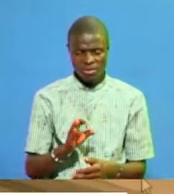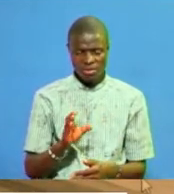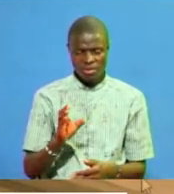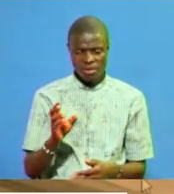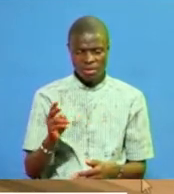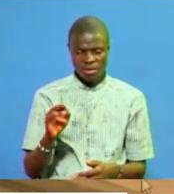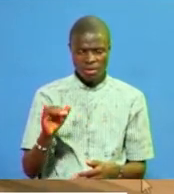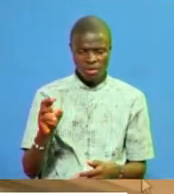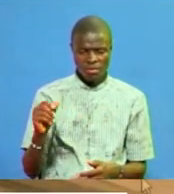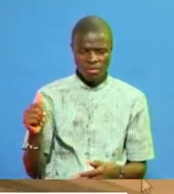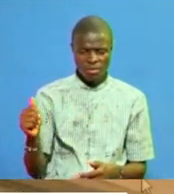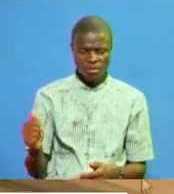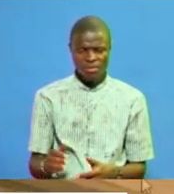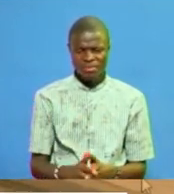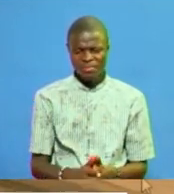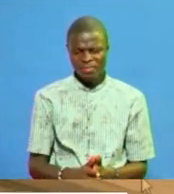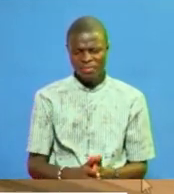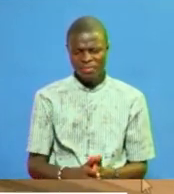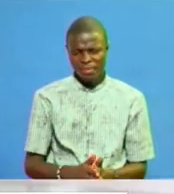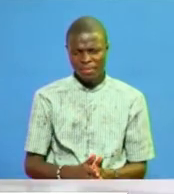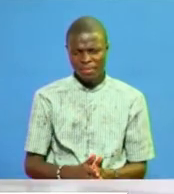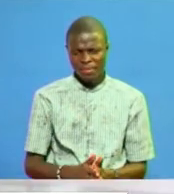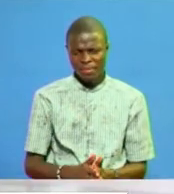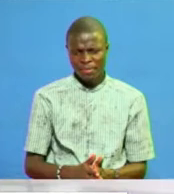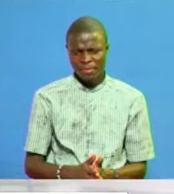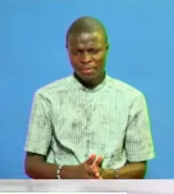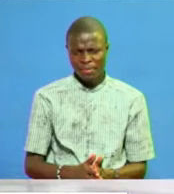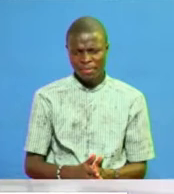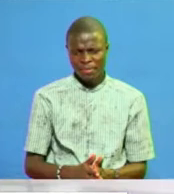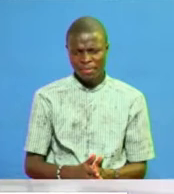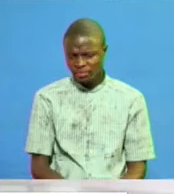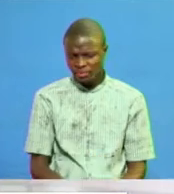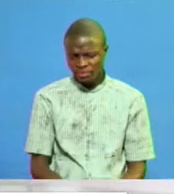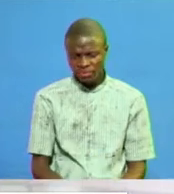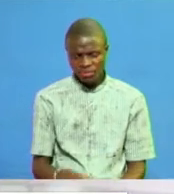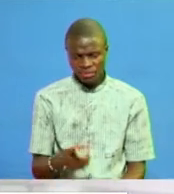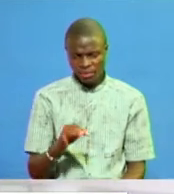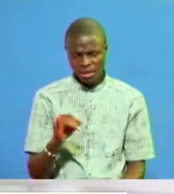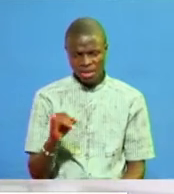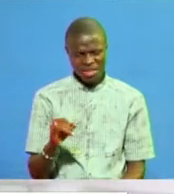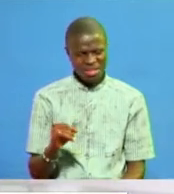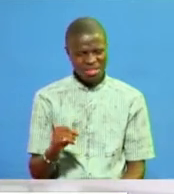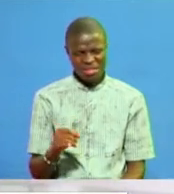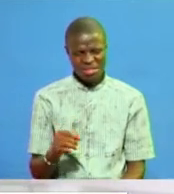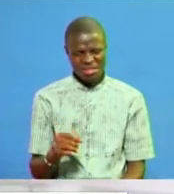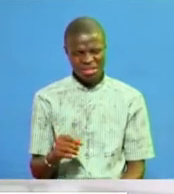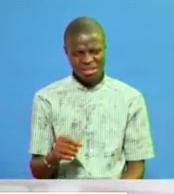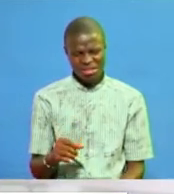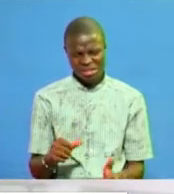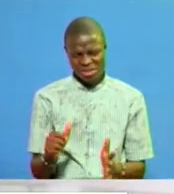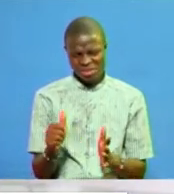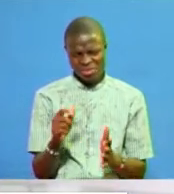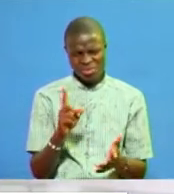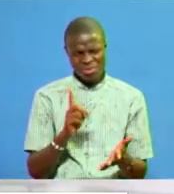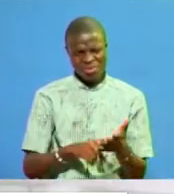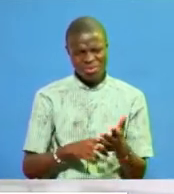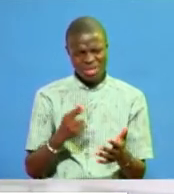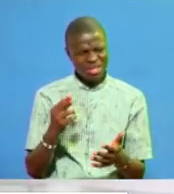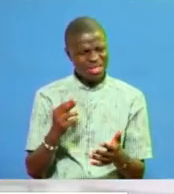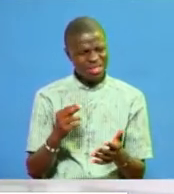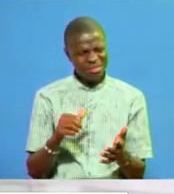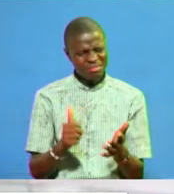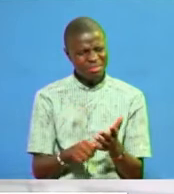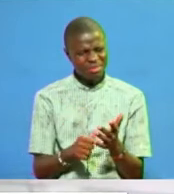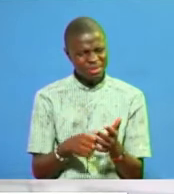one. All right, now, Rufus, there is disadvantages to everything. Now, what are the pros